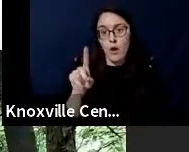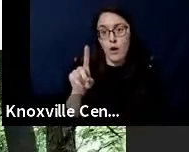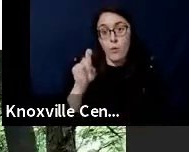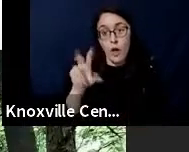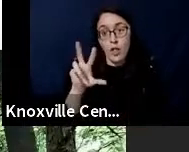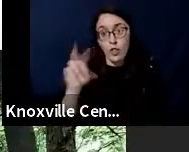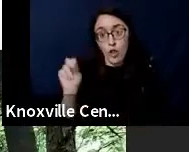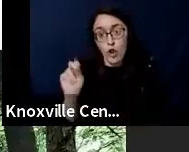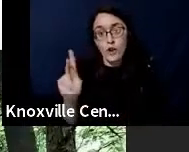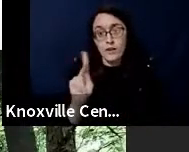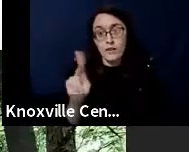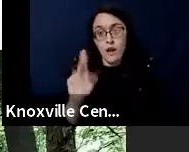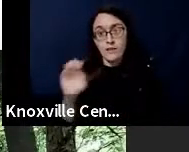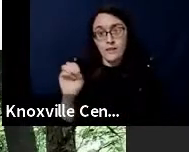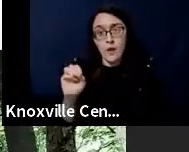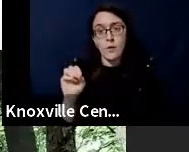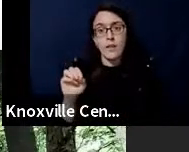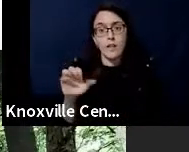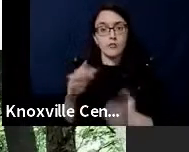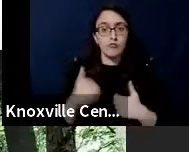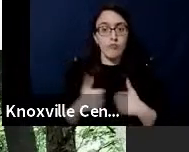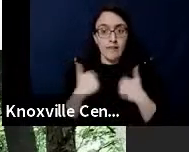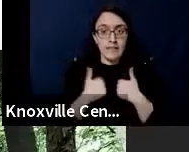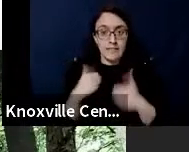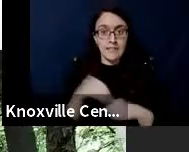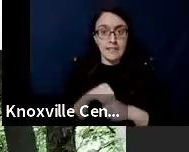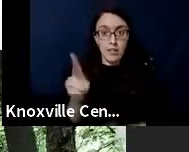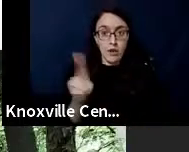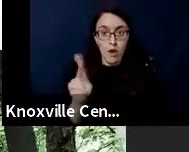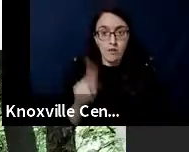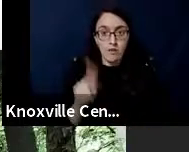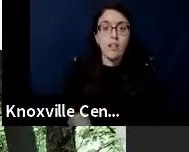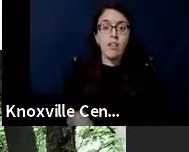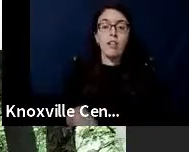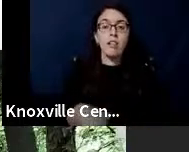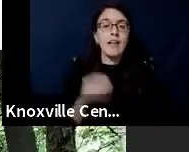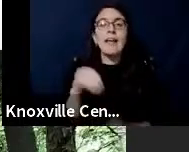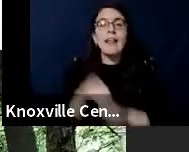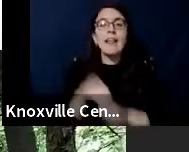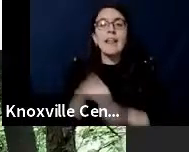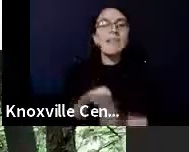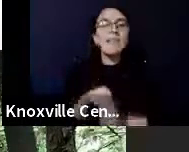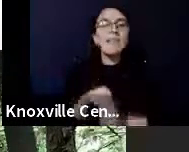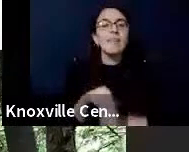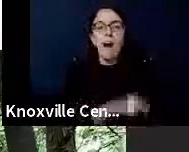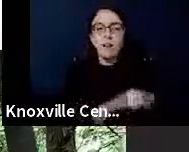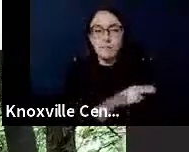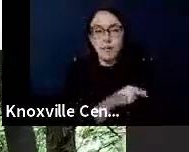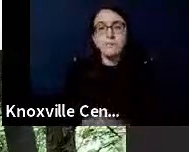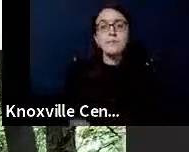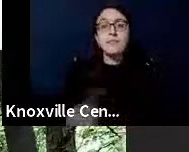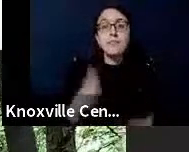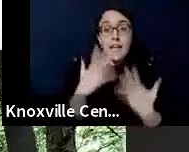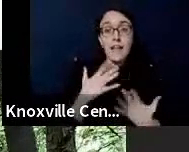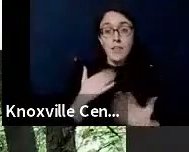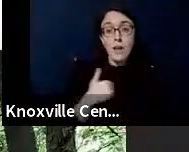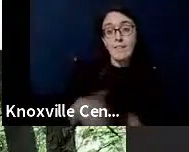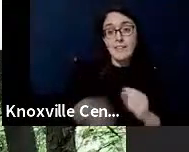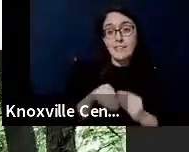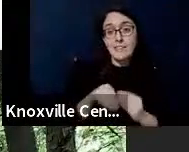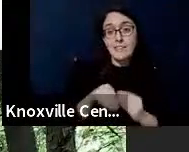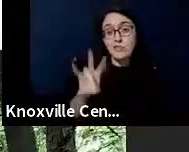hospital. Excuse me. Sadly, we have 7 additional deaths to report today, raising our total